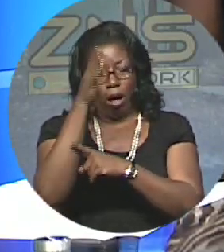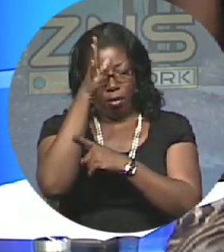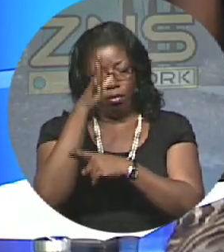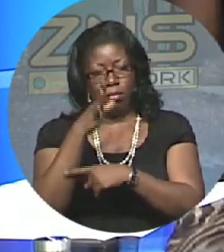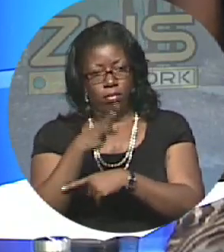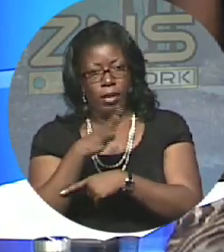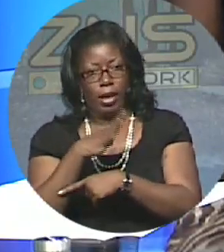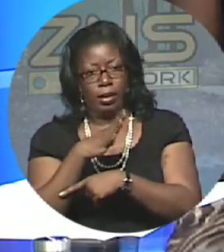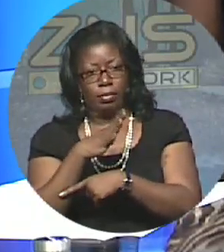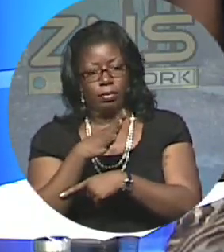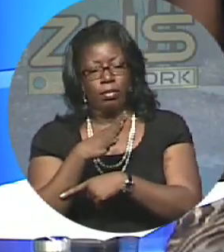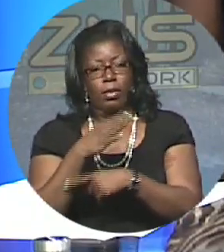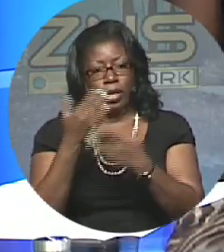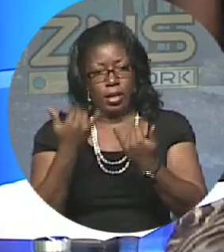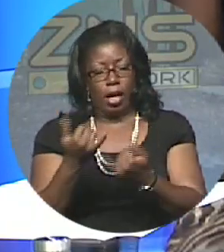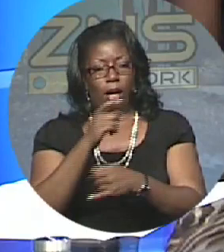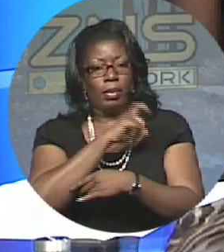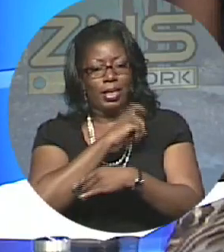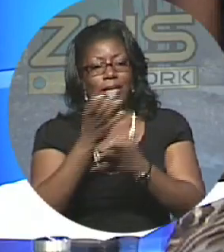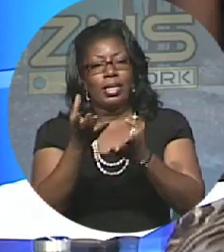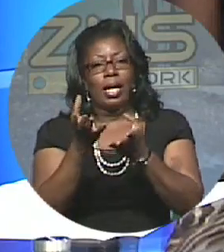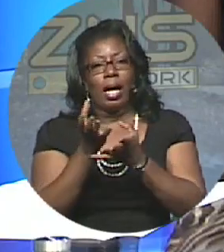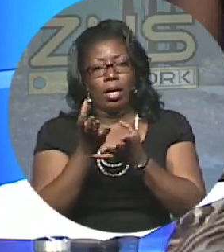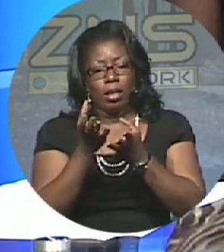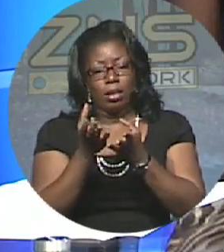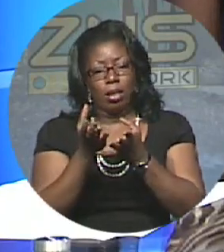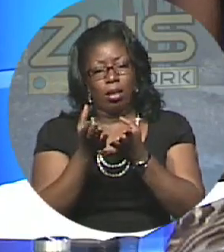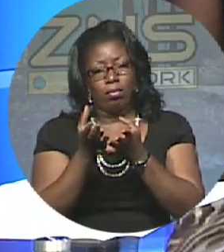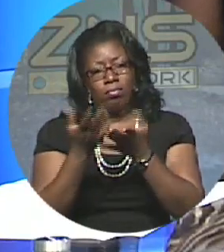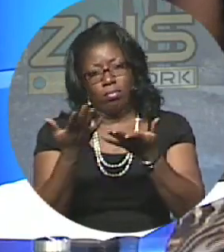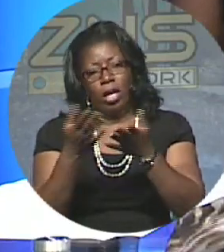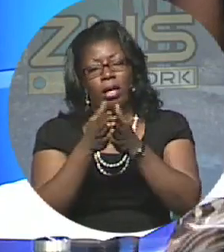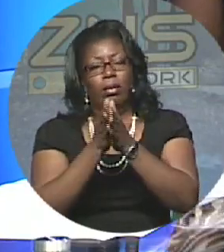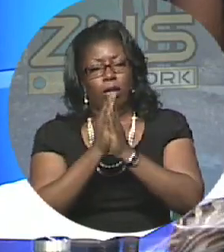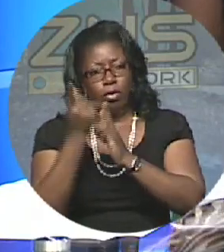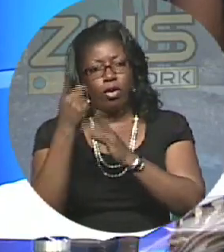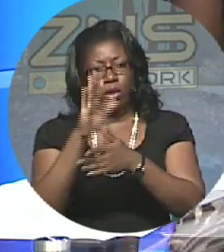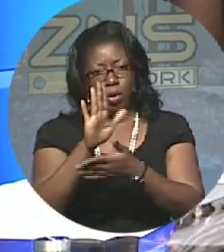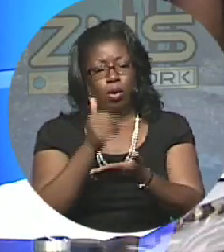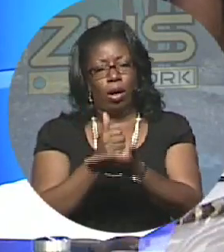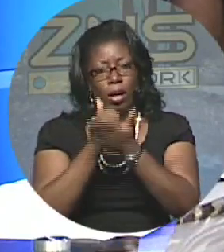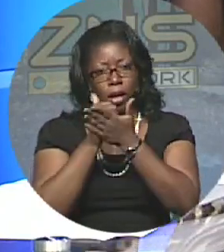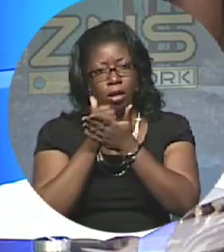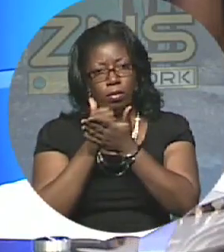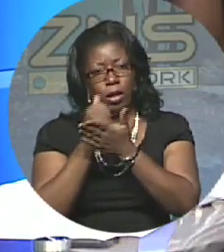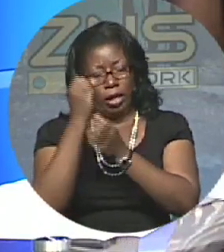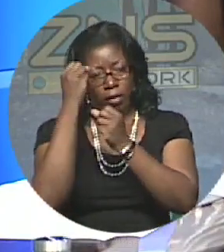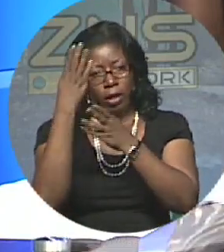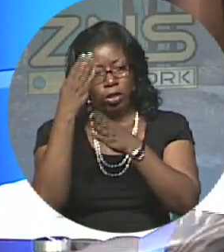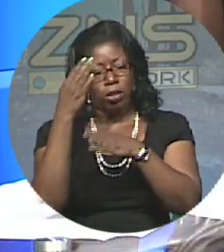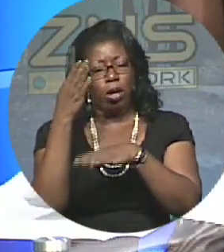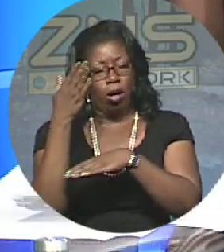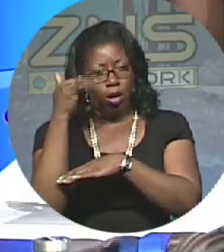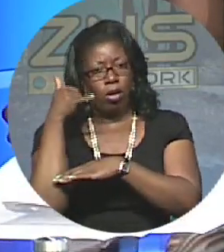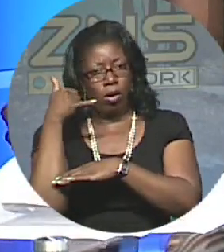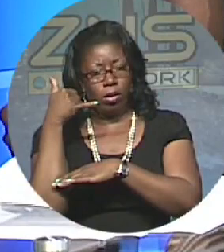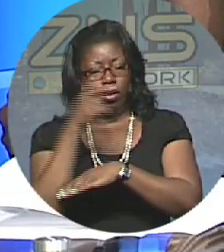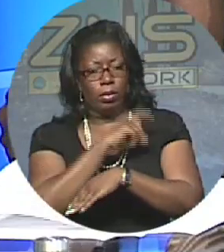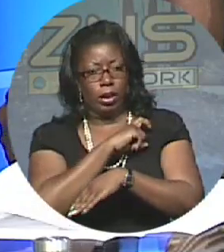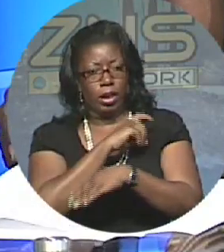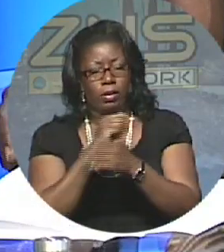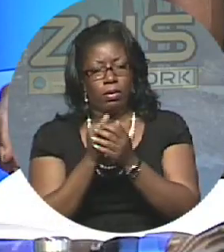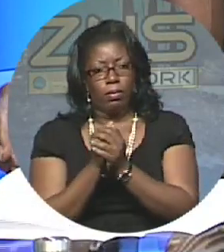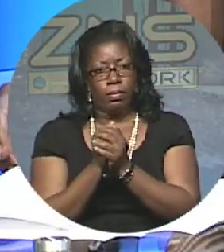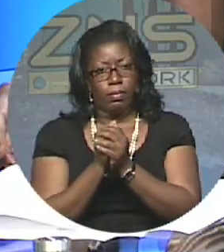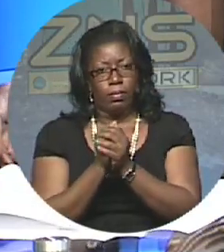appealing to residents who may have any information regarding this incident to contact police immediately. It's been in the making for a